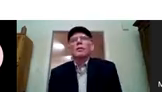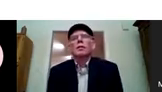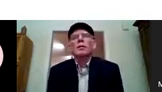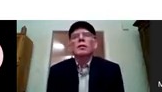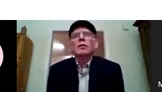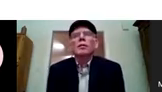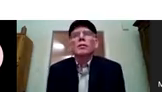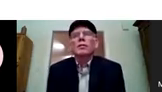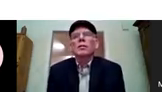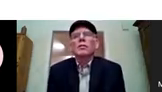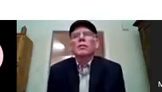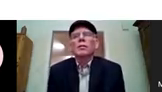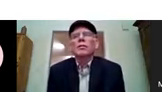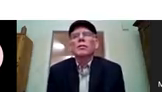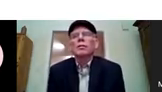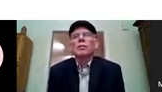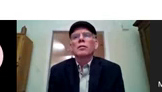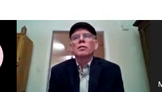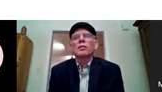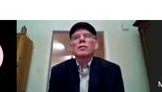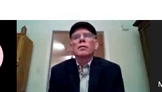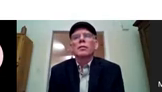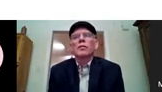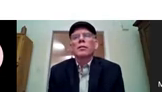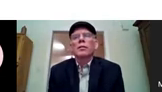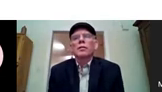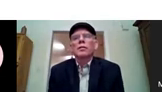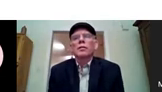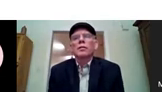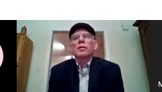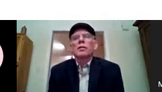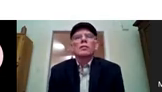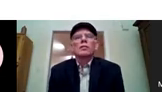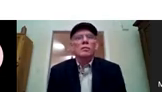know, younger than the homes we're in.